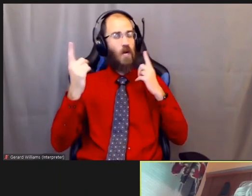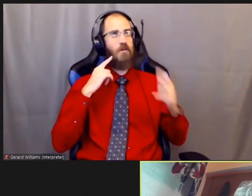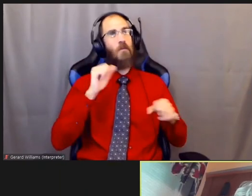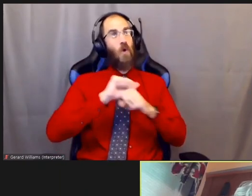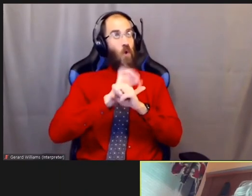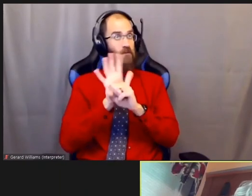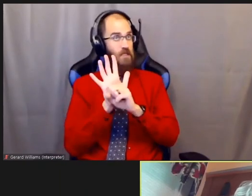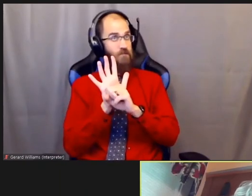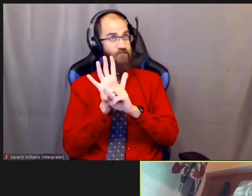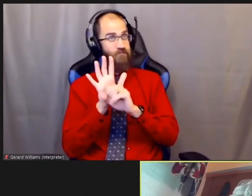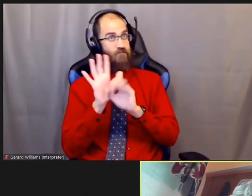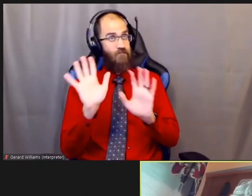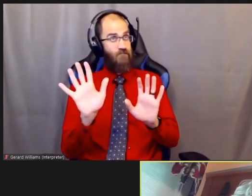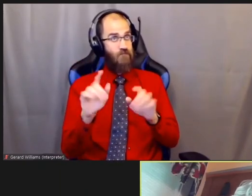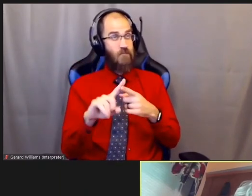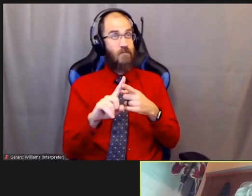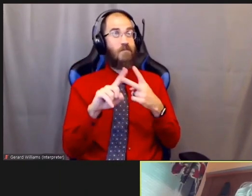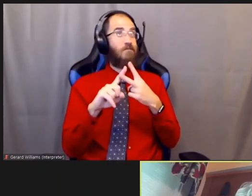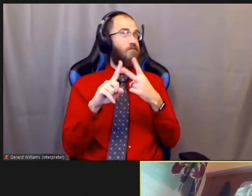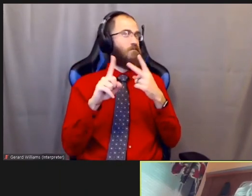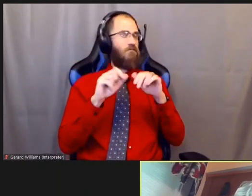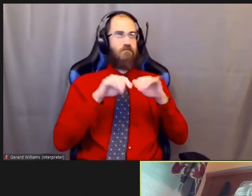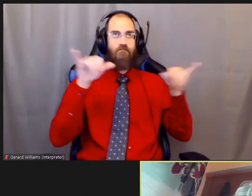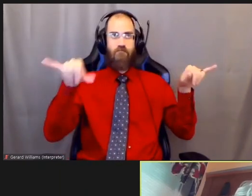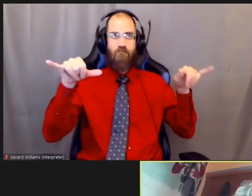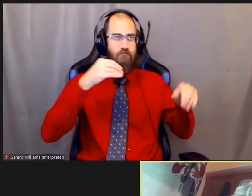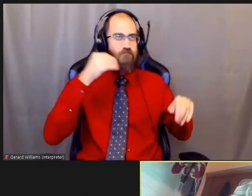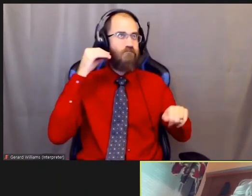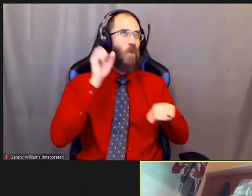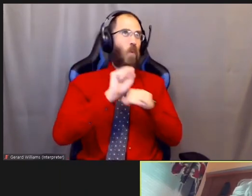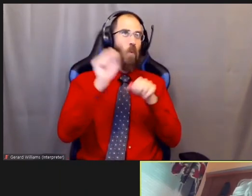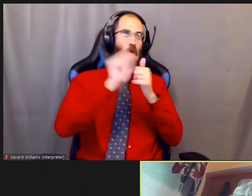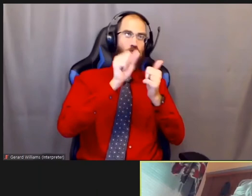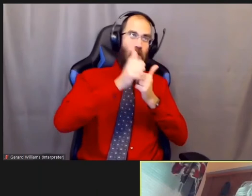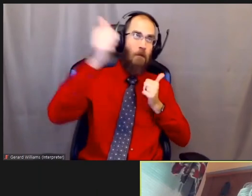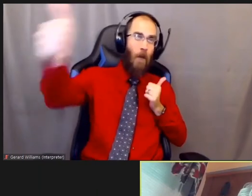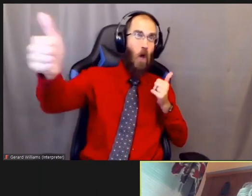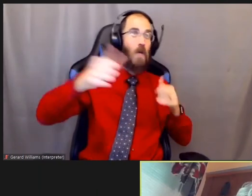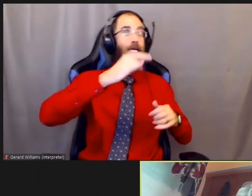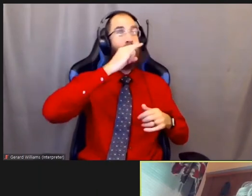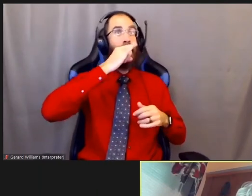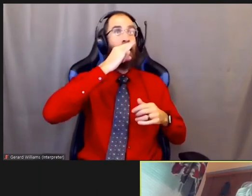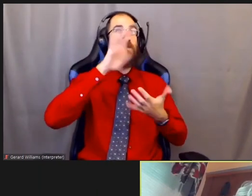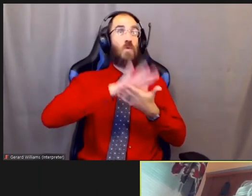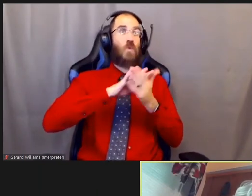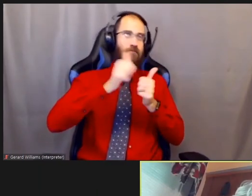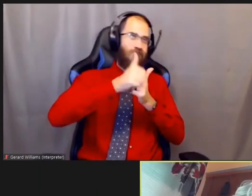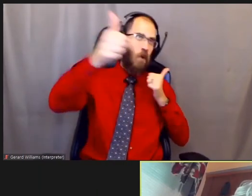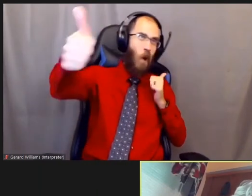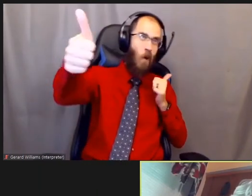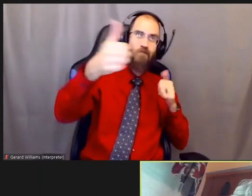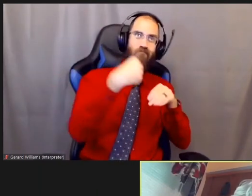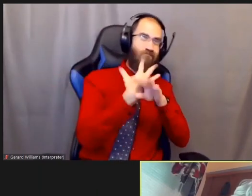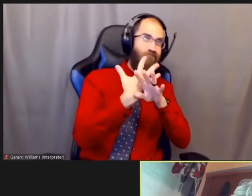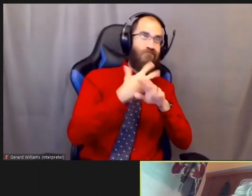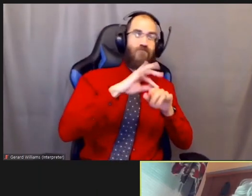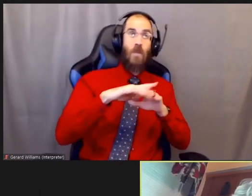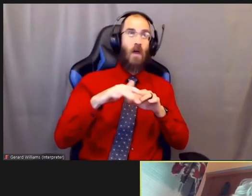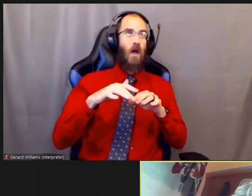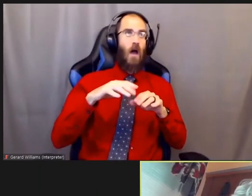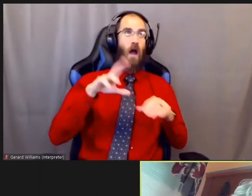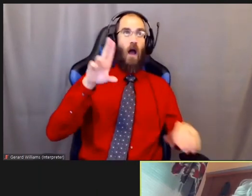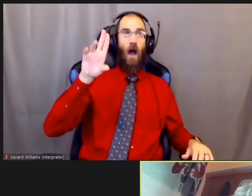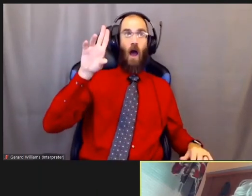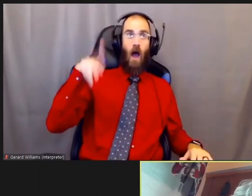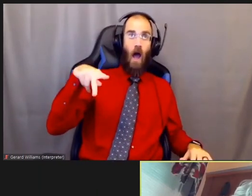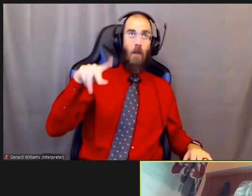COVID, and because of work at home, and because of virtual learning with kids, the uplink